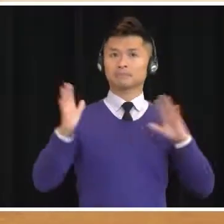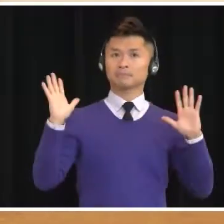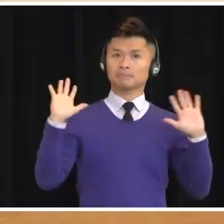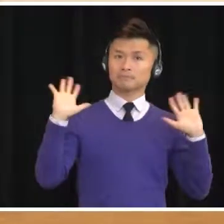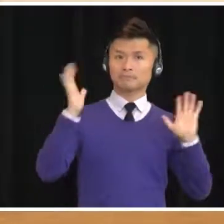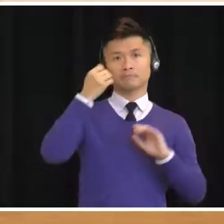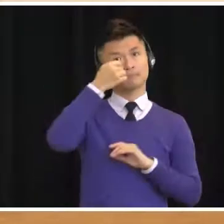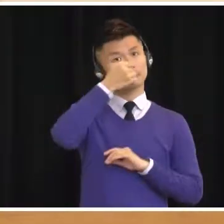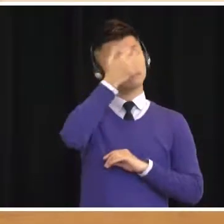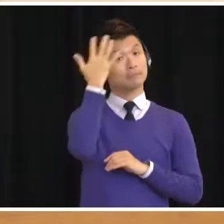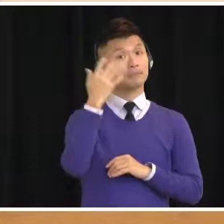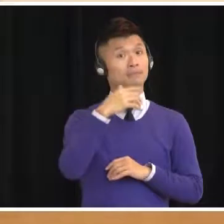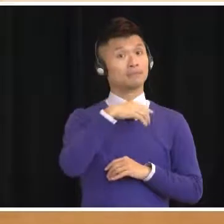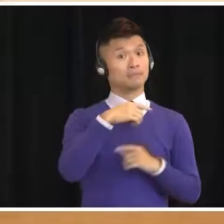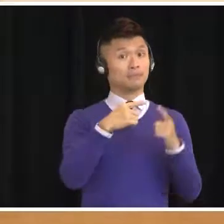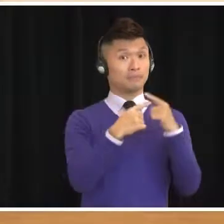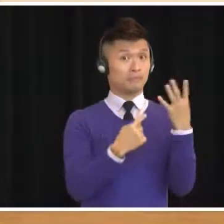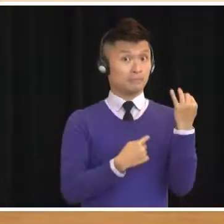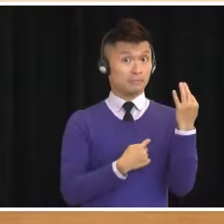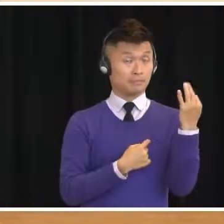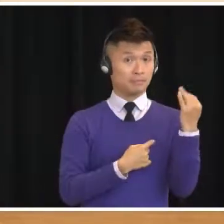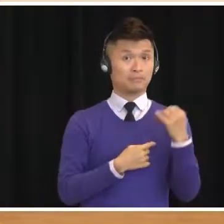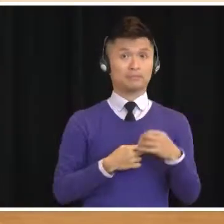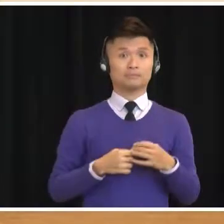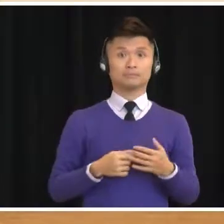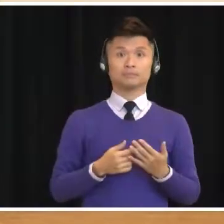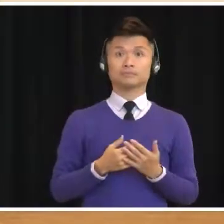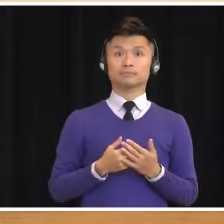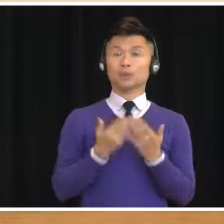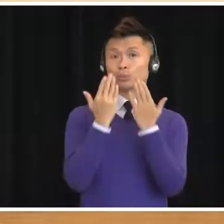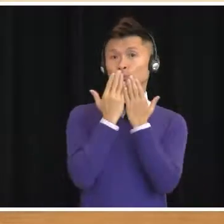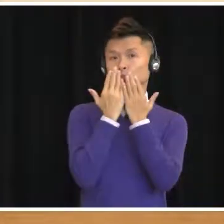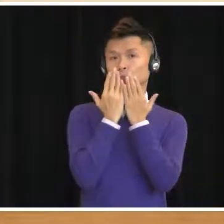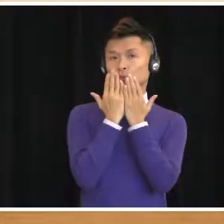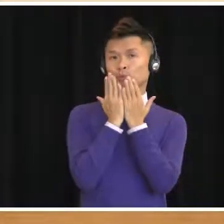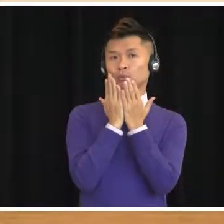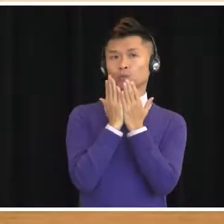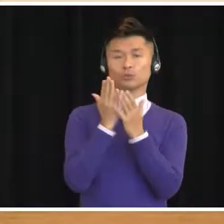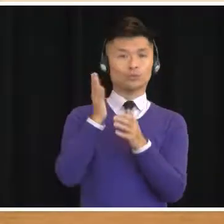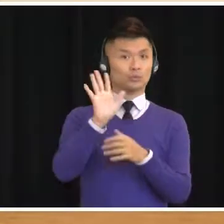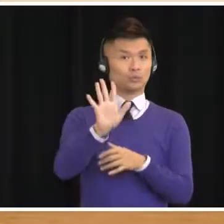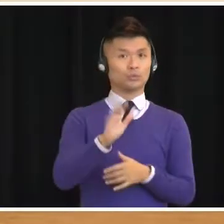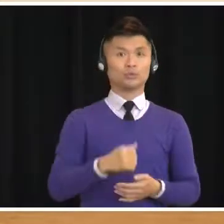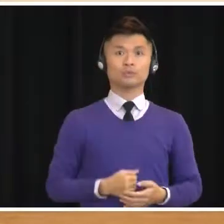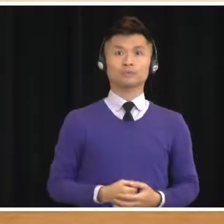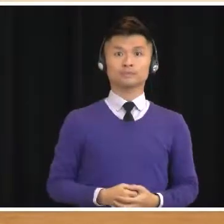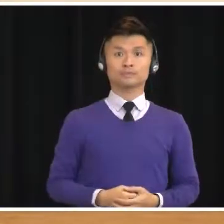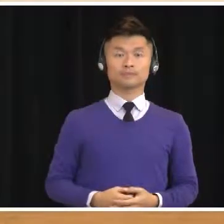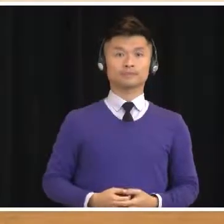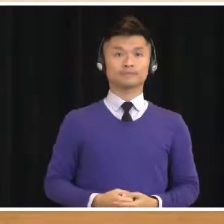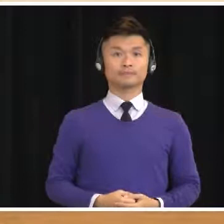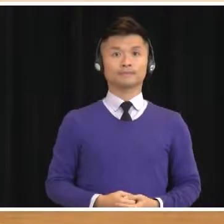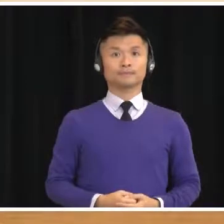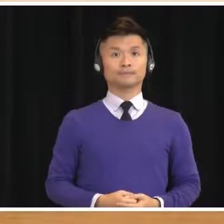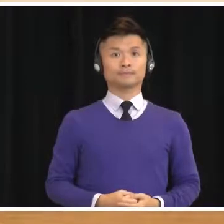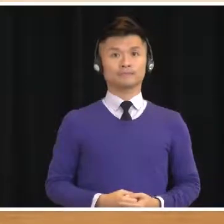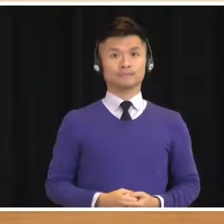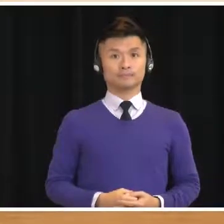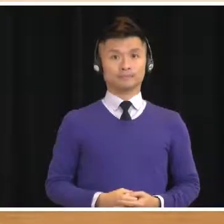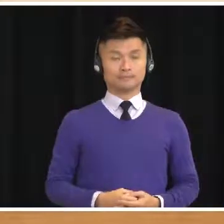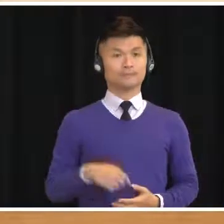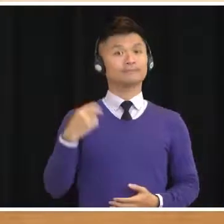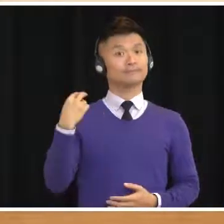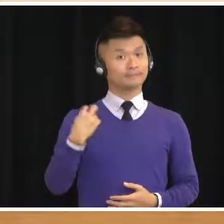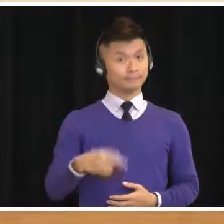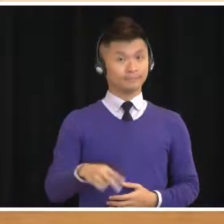And as a sub-question to that, concern has been expressed about higher levels of abuse of children with